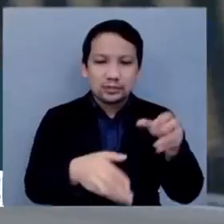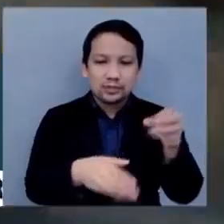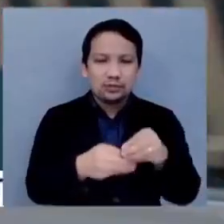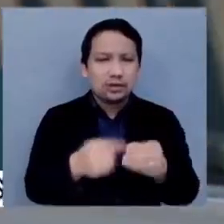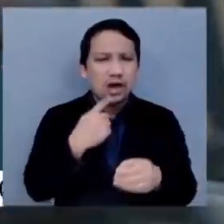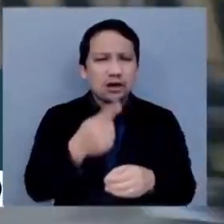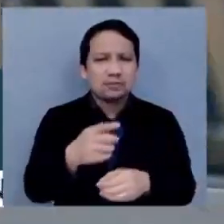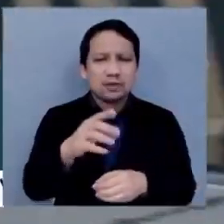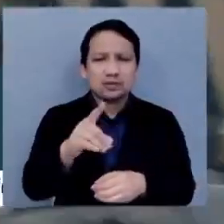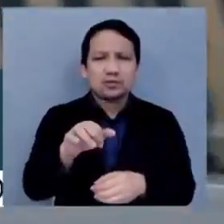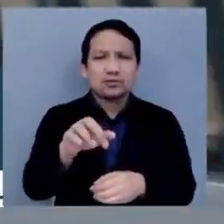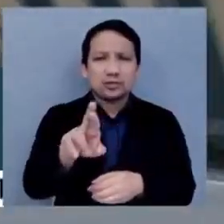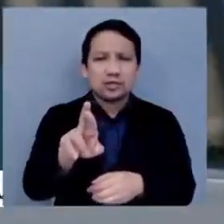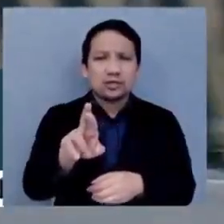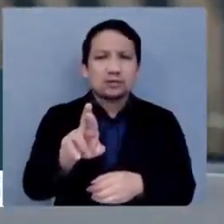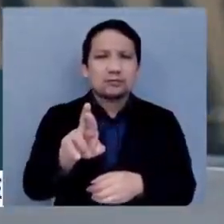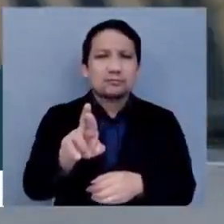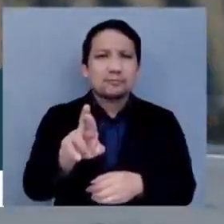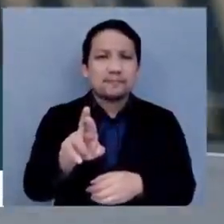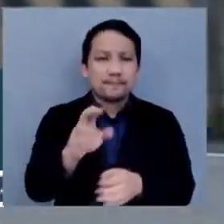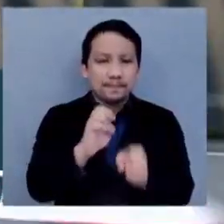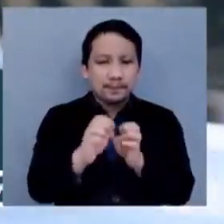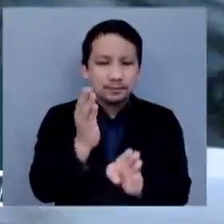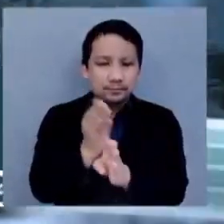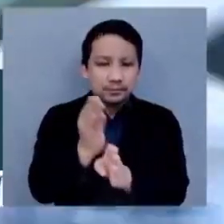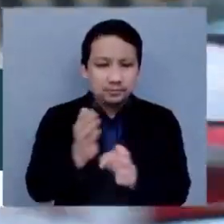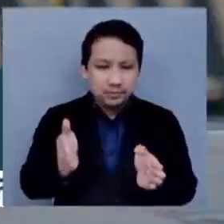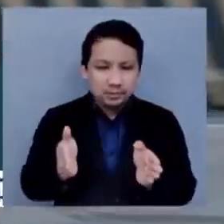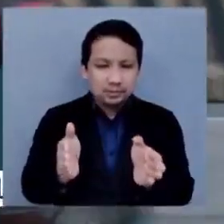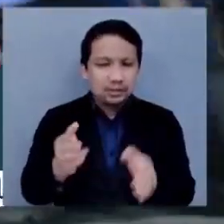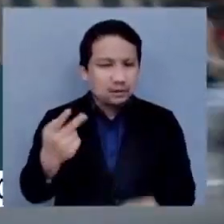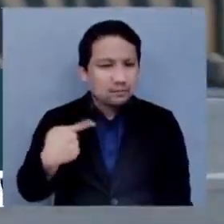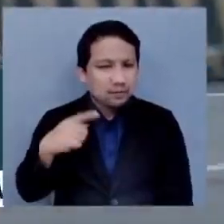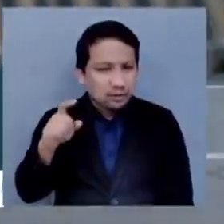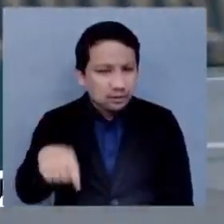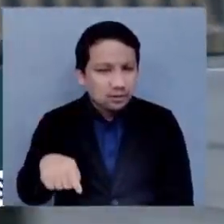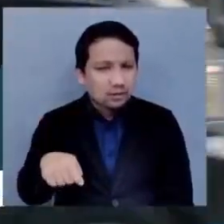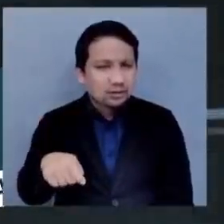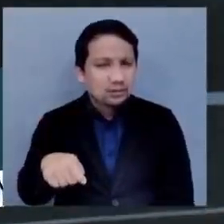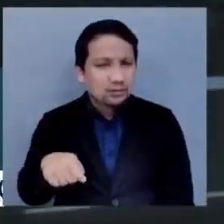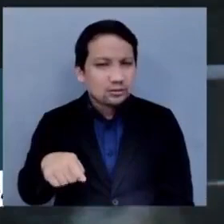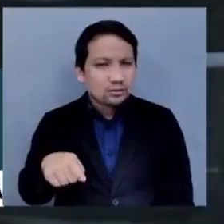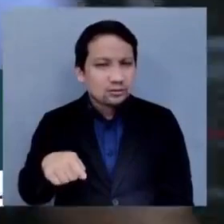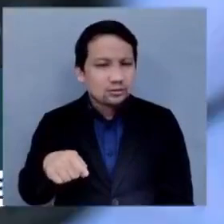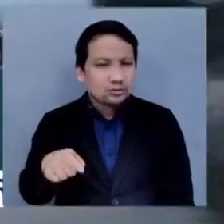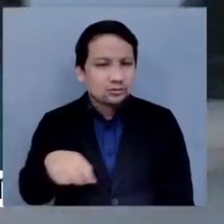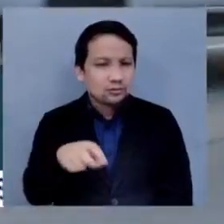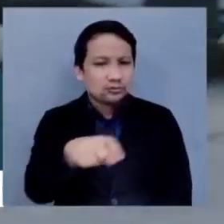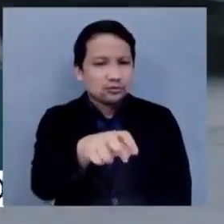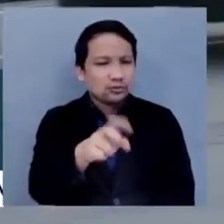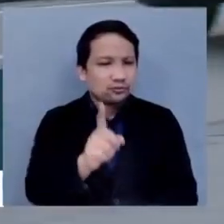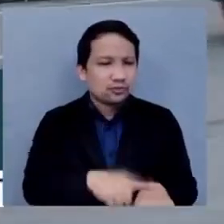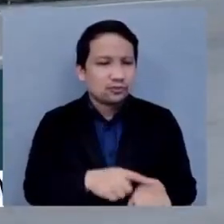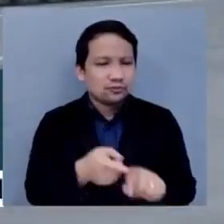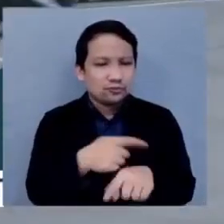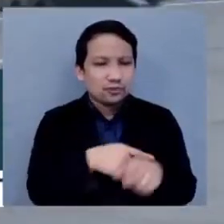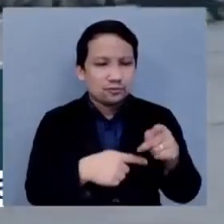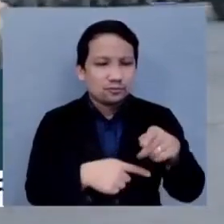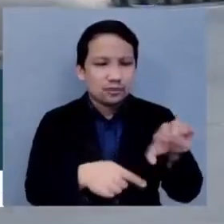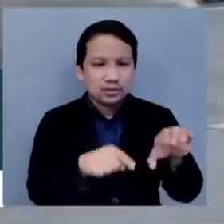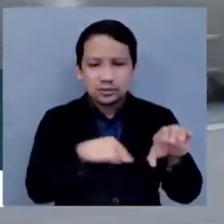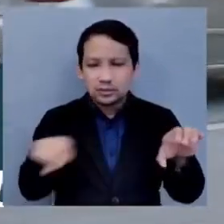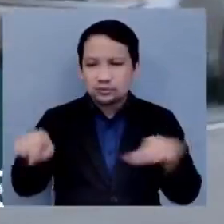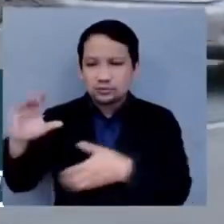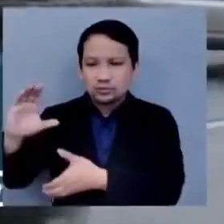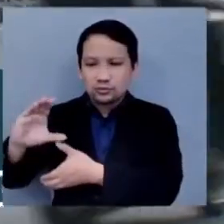of Transportation, EDSA bus carousel has reduced the 2 to 3 hour travel time for commuters from Pasay to Caloocan